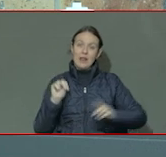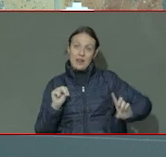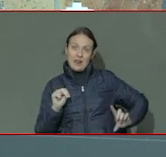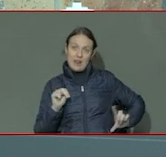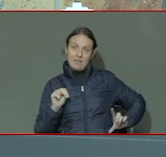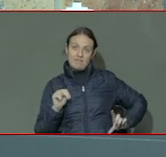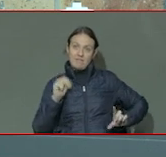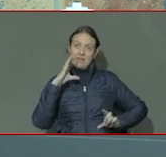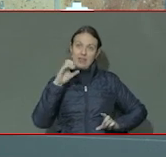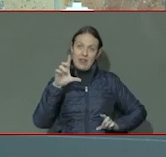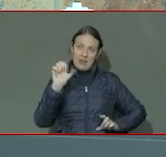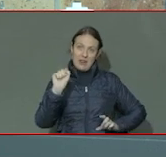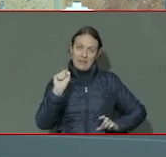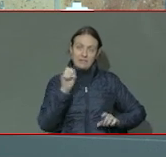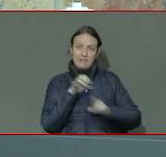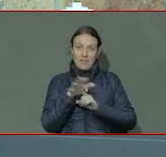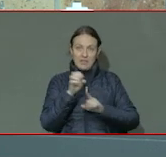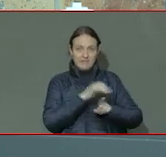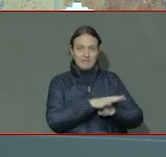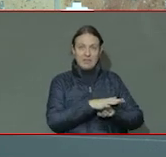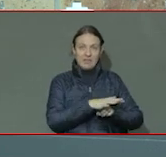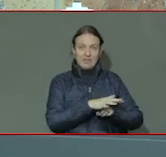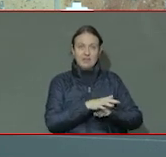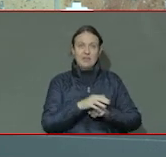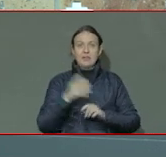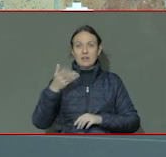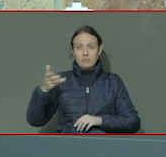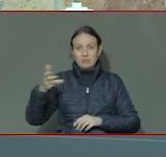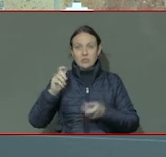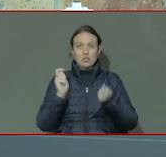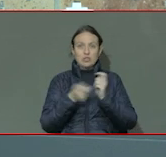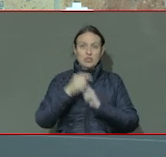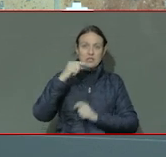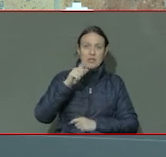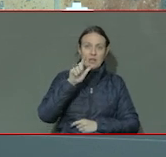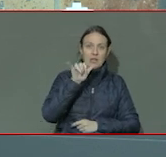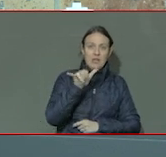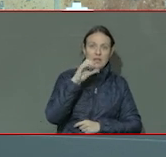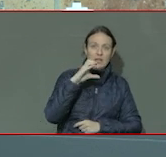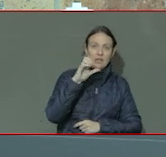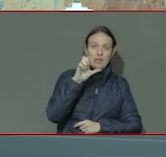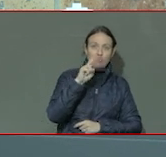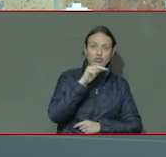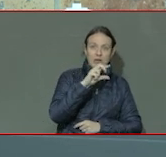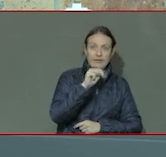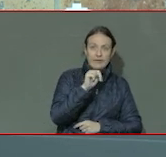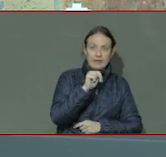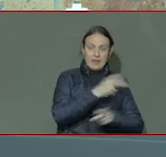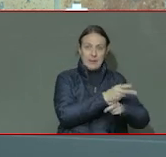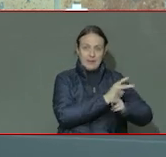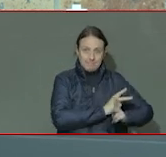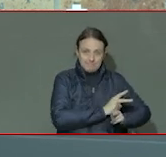cells, it's going to take the glucose and convert it into glycogen, which will be stored, and